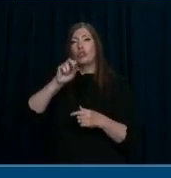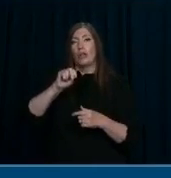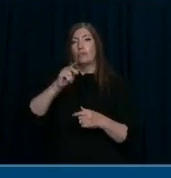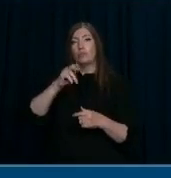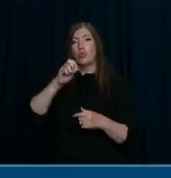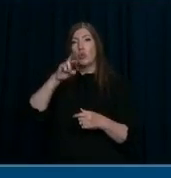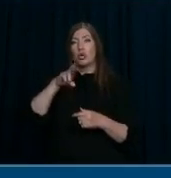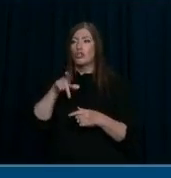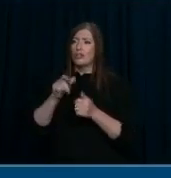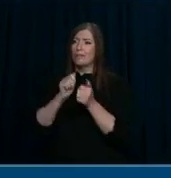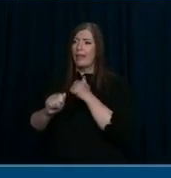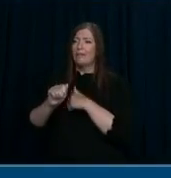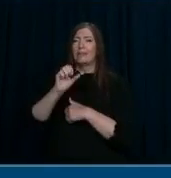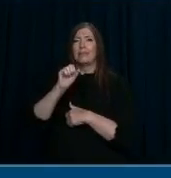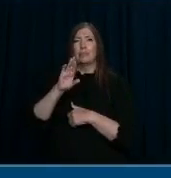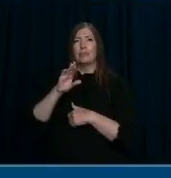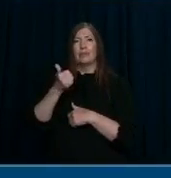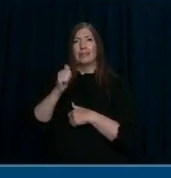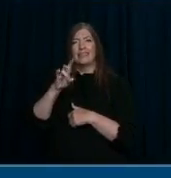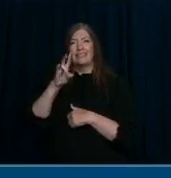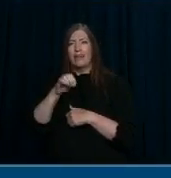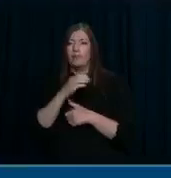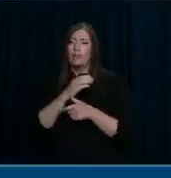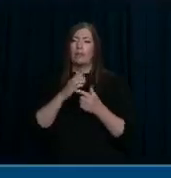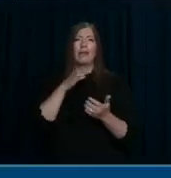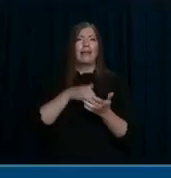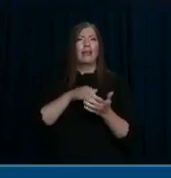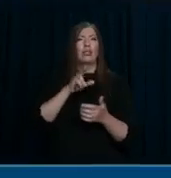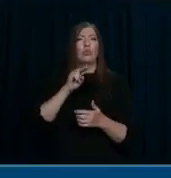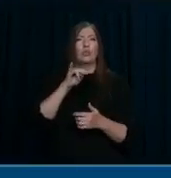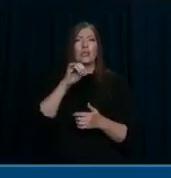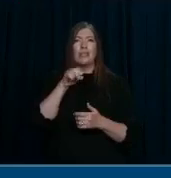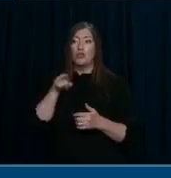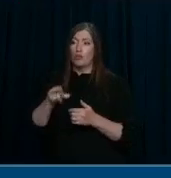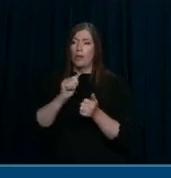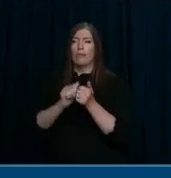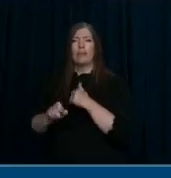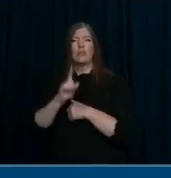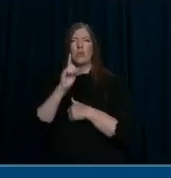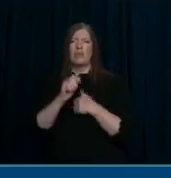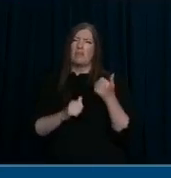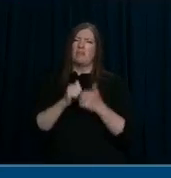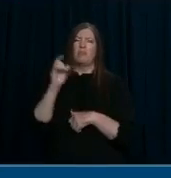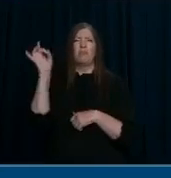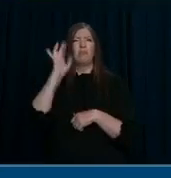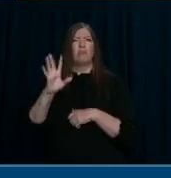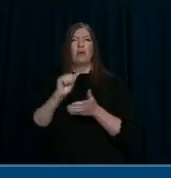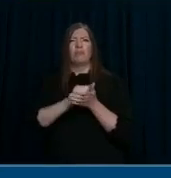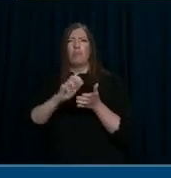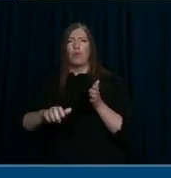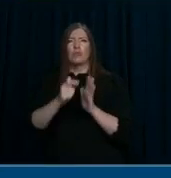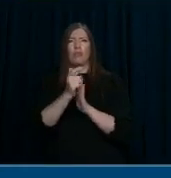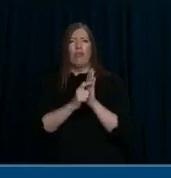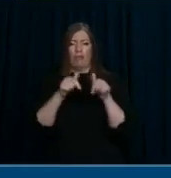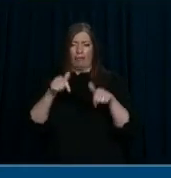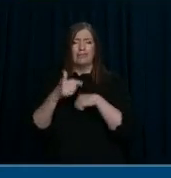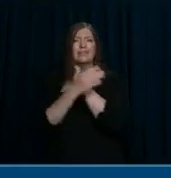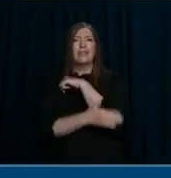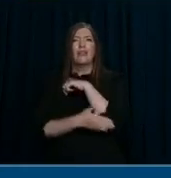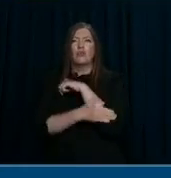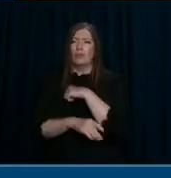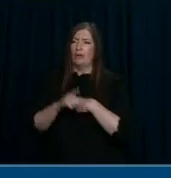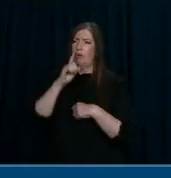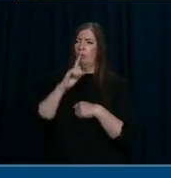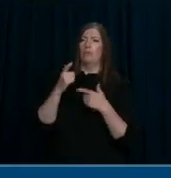to passing SB 1070, in addition to being anti-union, passed at the time one of the most draconian abortion laws in this country. She was a huge,